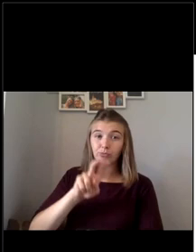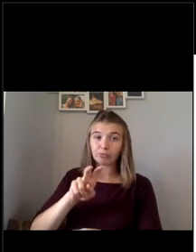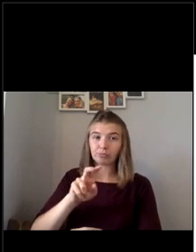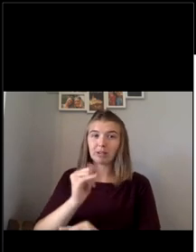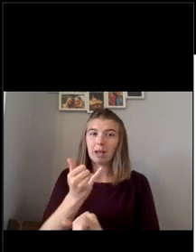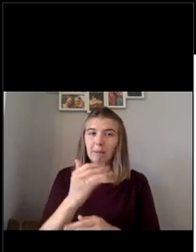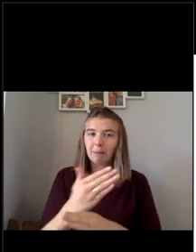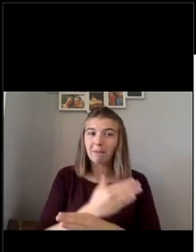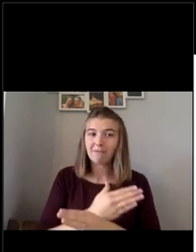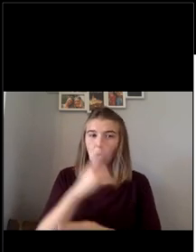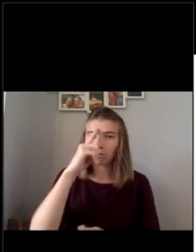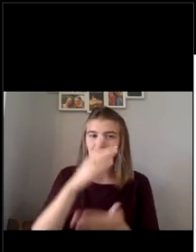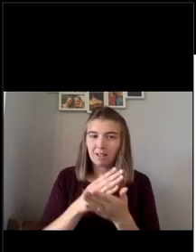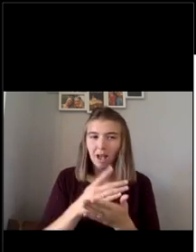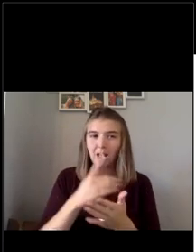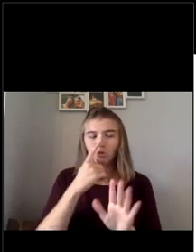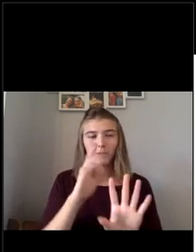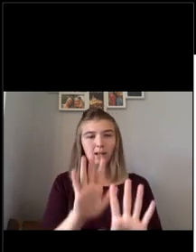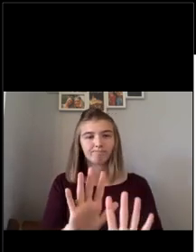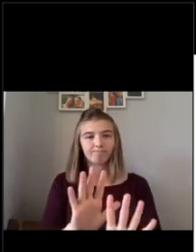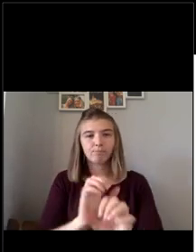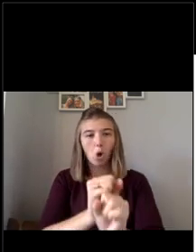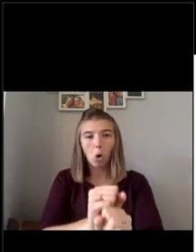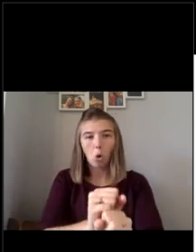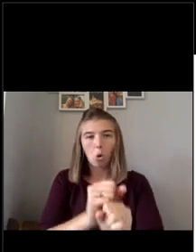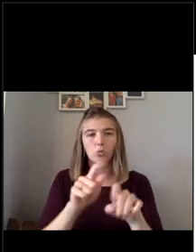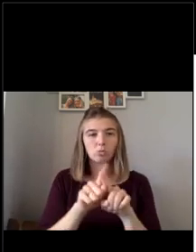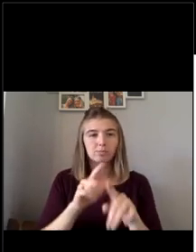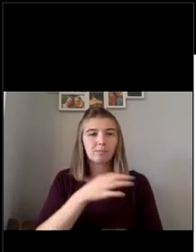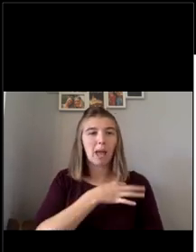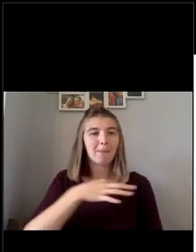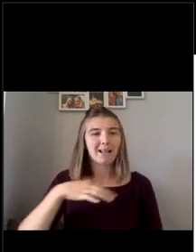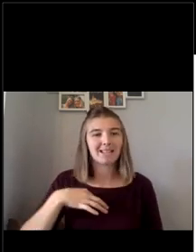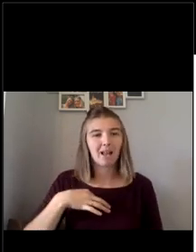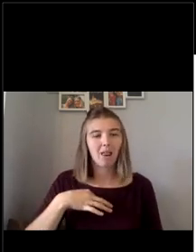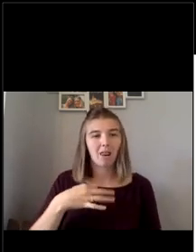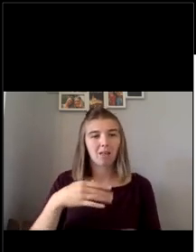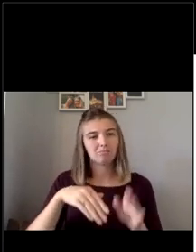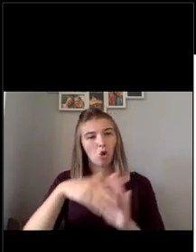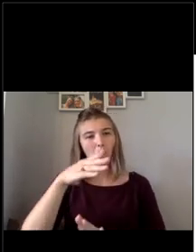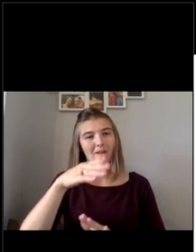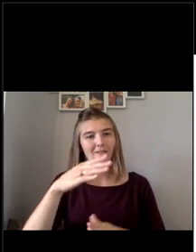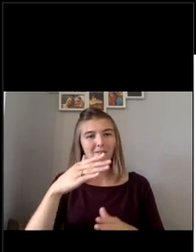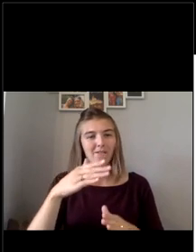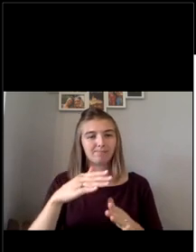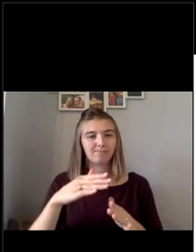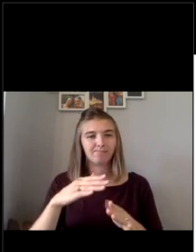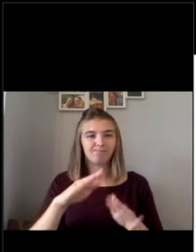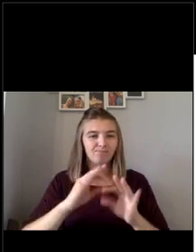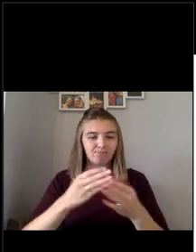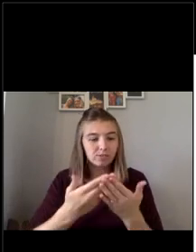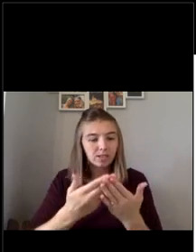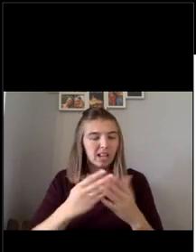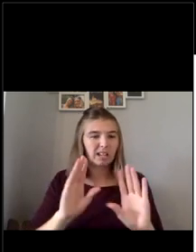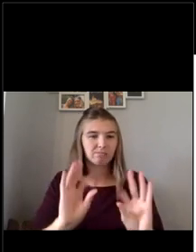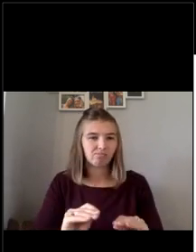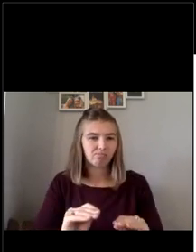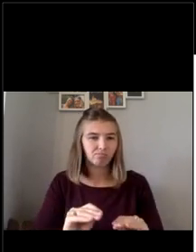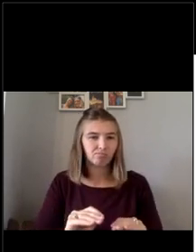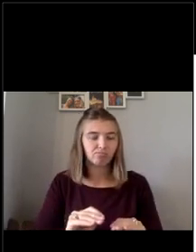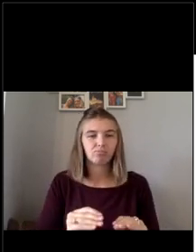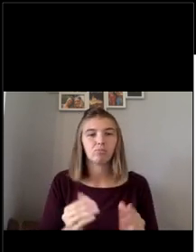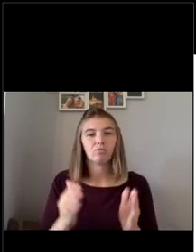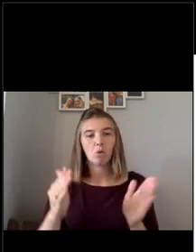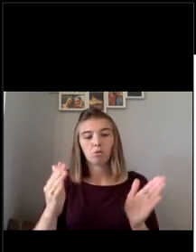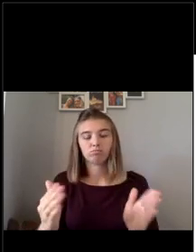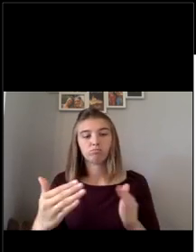off, take a medical leave, think about it. And if you do decide to quit, you can still do that. So that's what I decided to do.